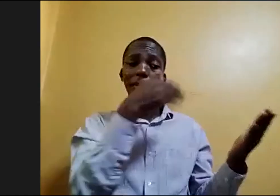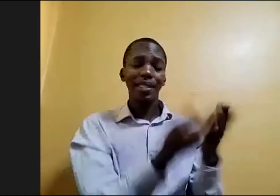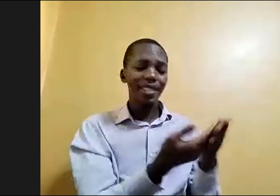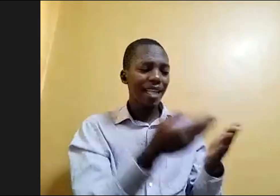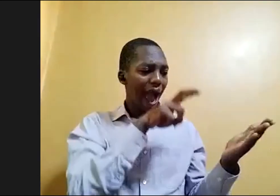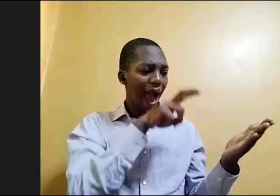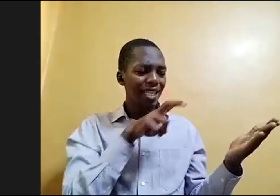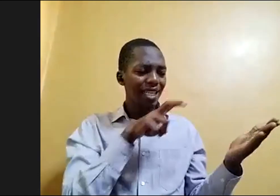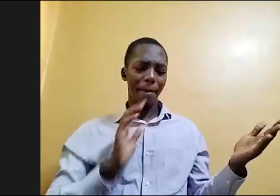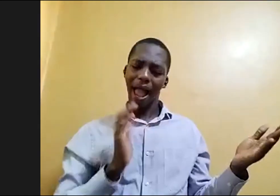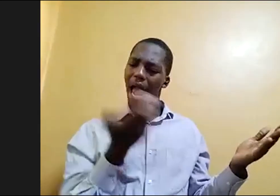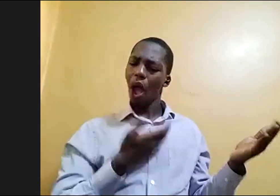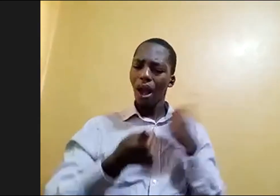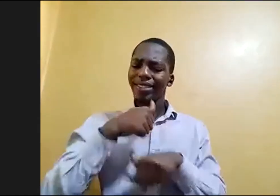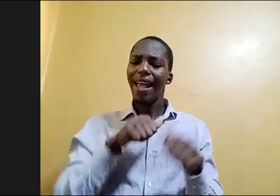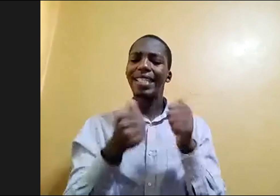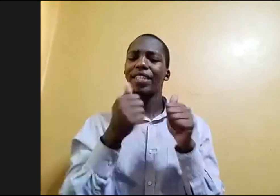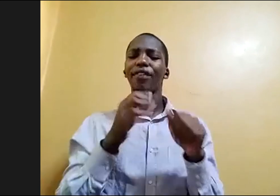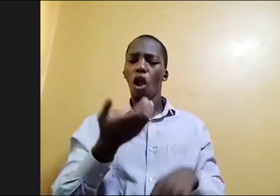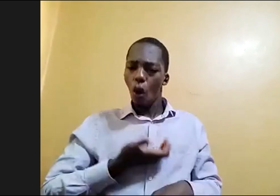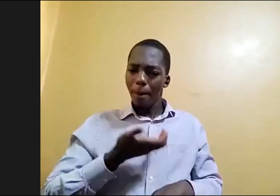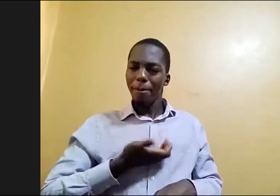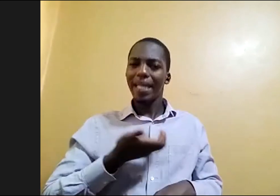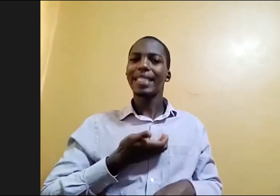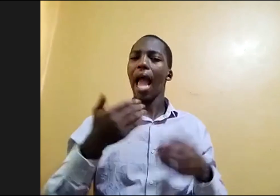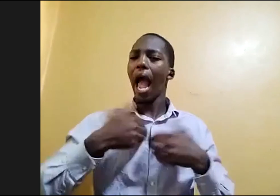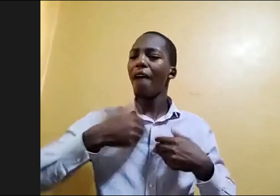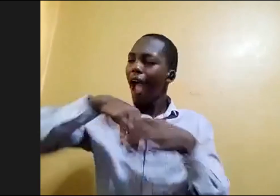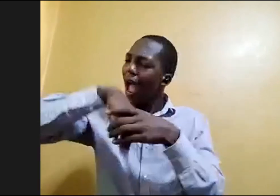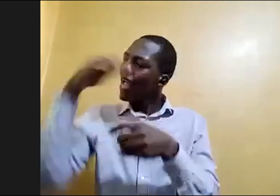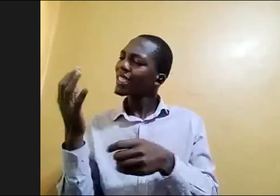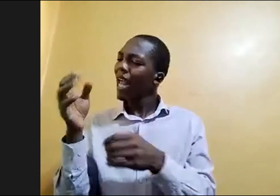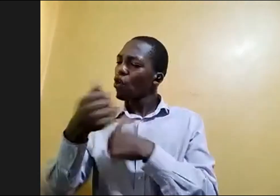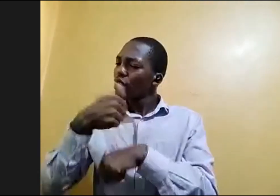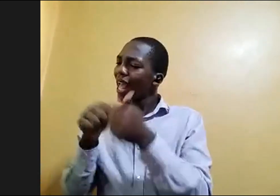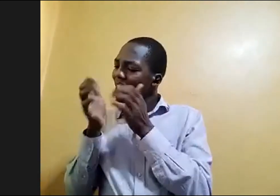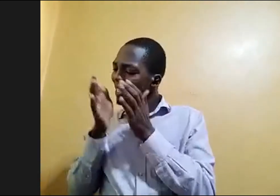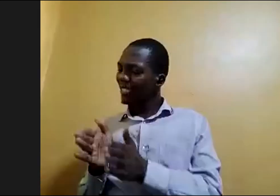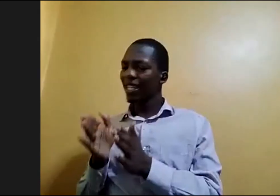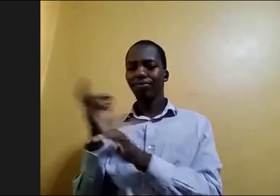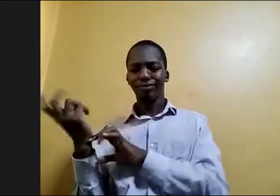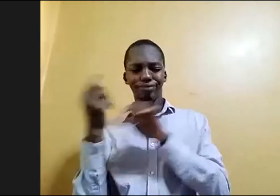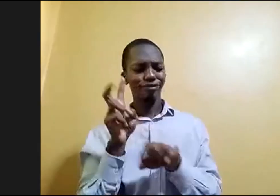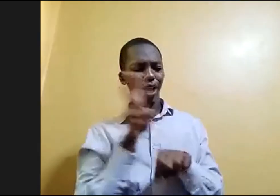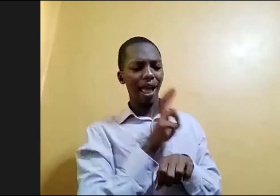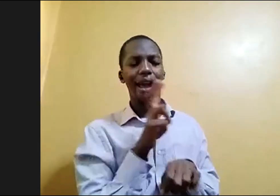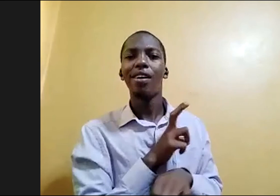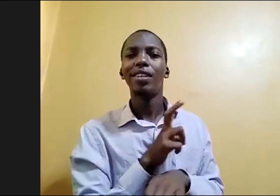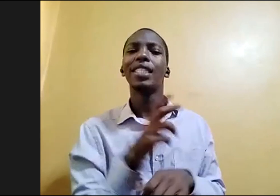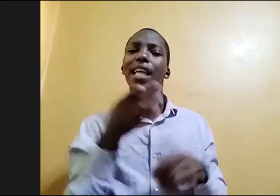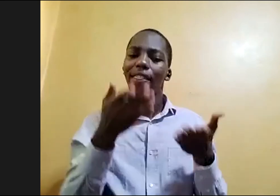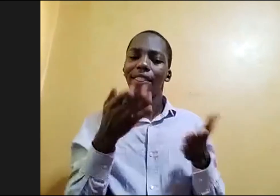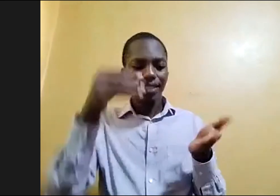scientific committee, which is made up of external scientists, and then it will be added into the list of